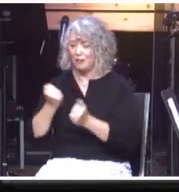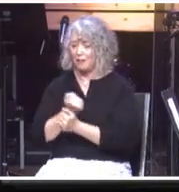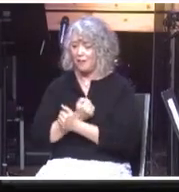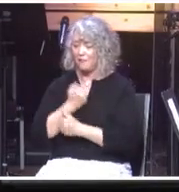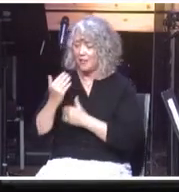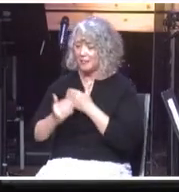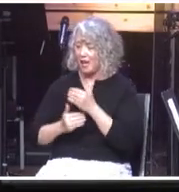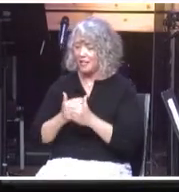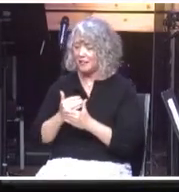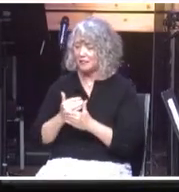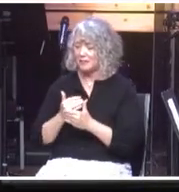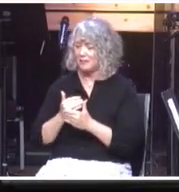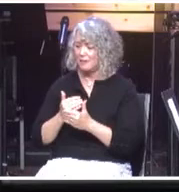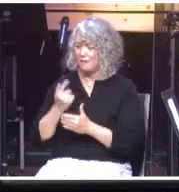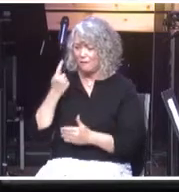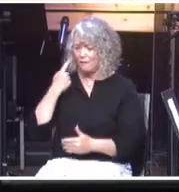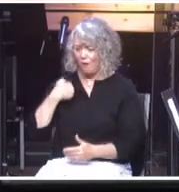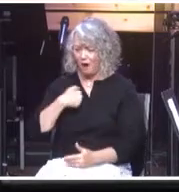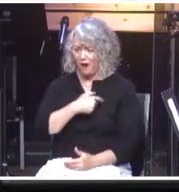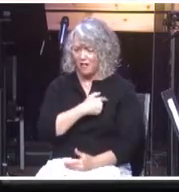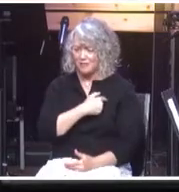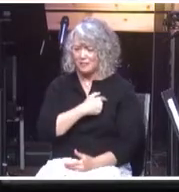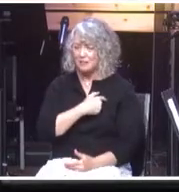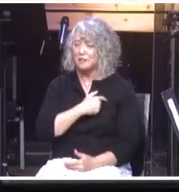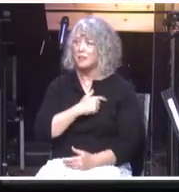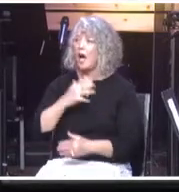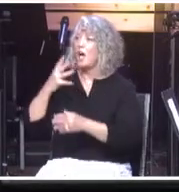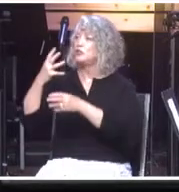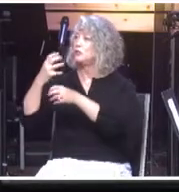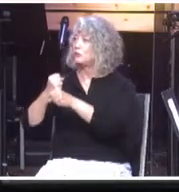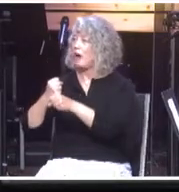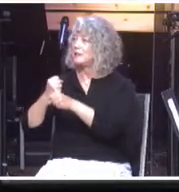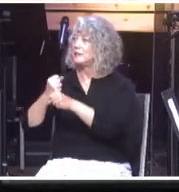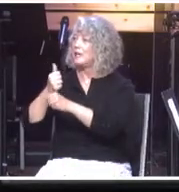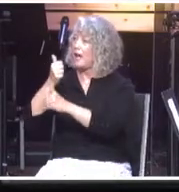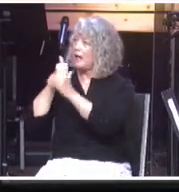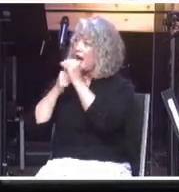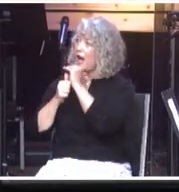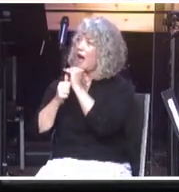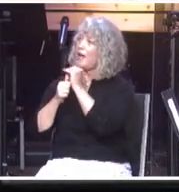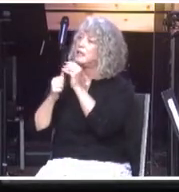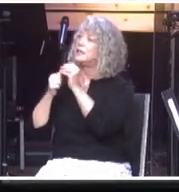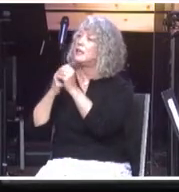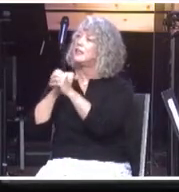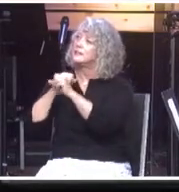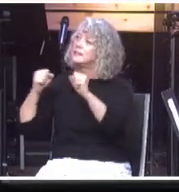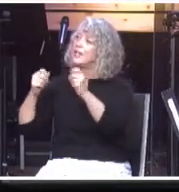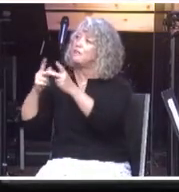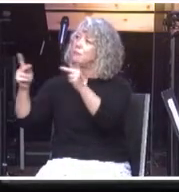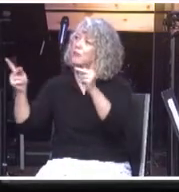we put our trust, we take refuge under the shadow of his wings.